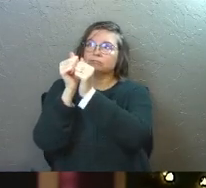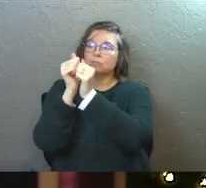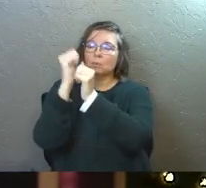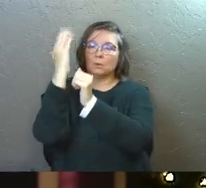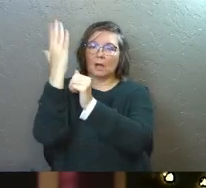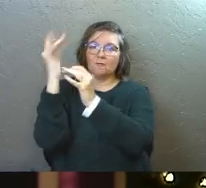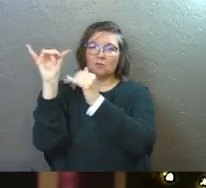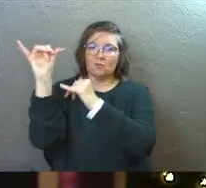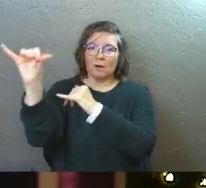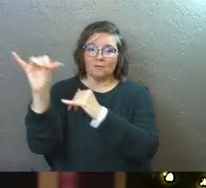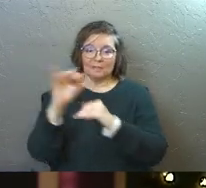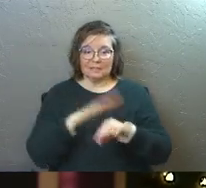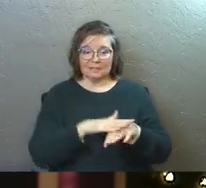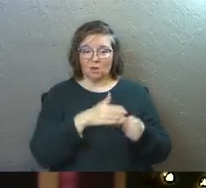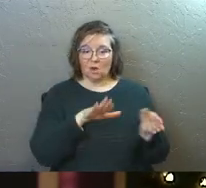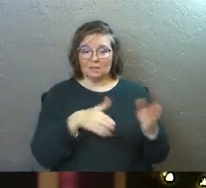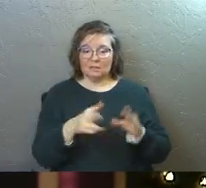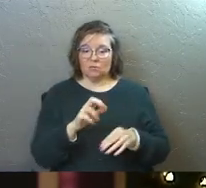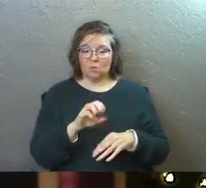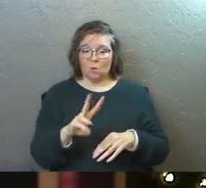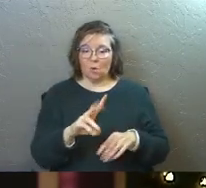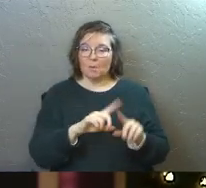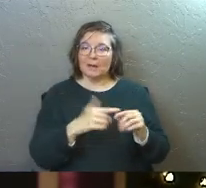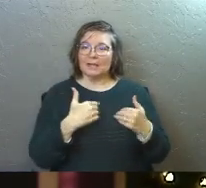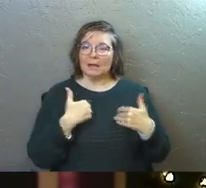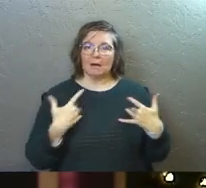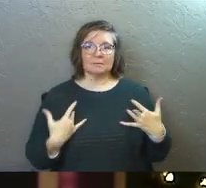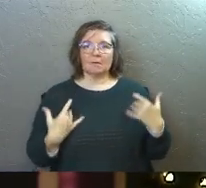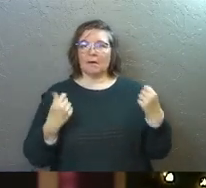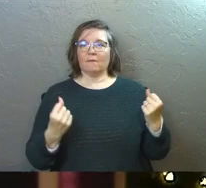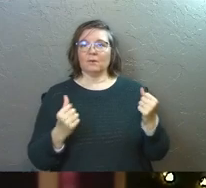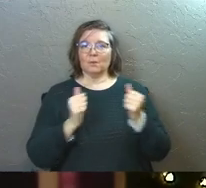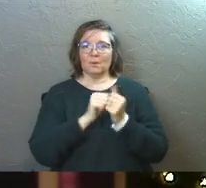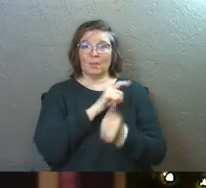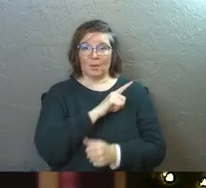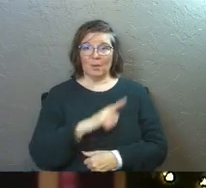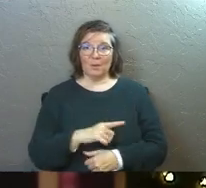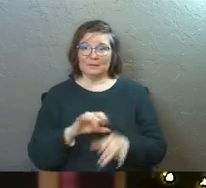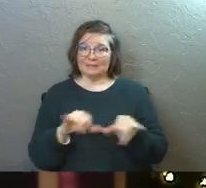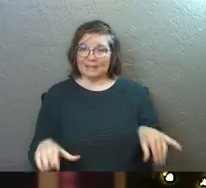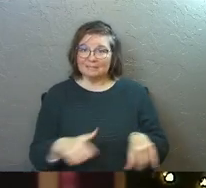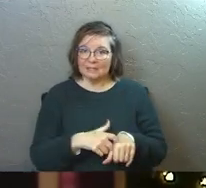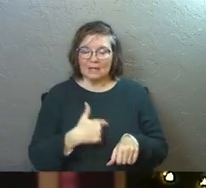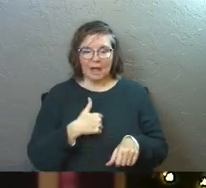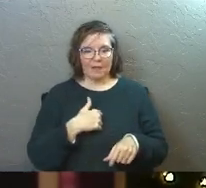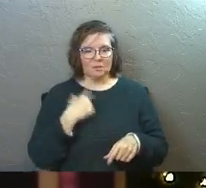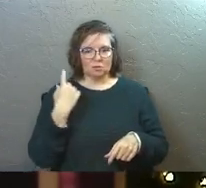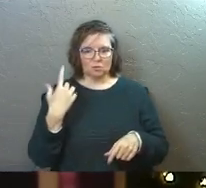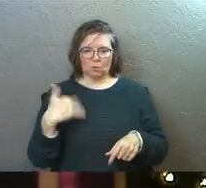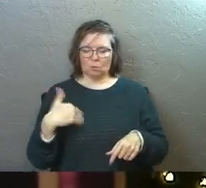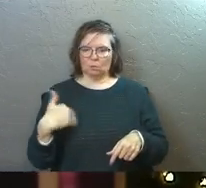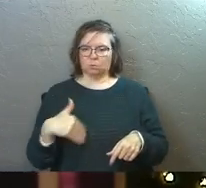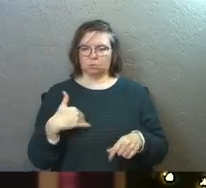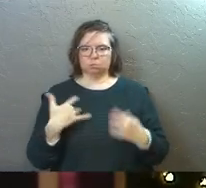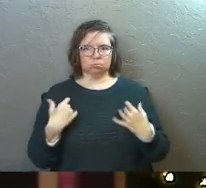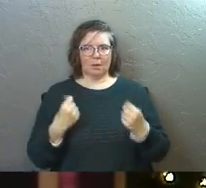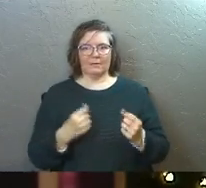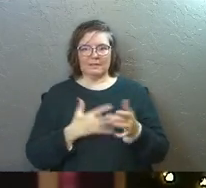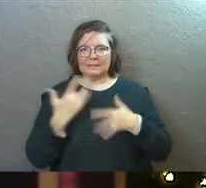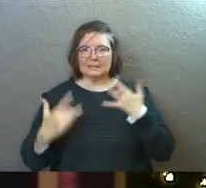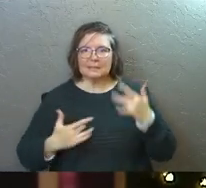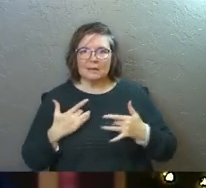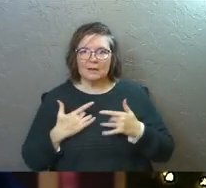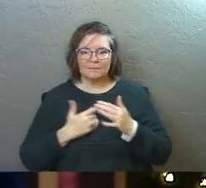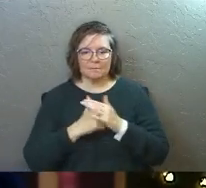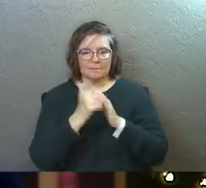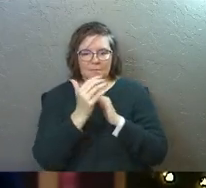God forever. He's on death row, and yet he has confidence in the Lord, right? He's got this crazy confidence and this excitement and